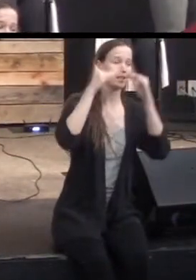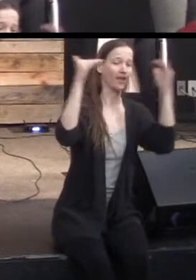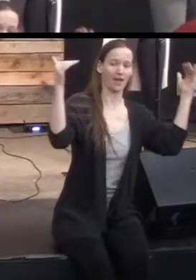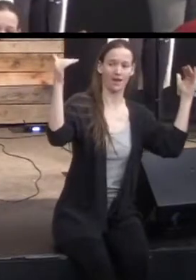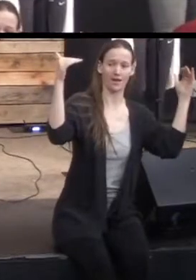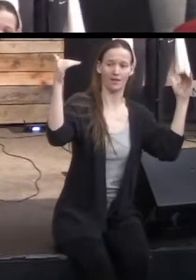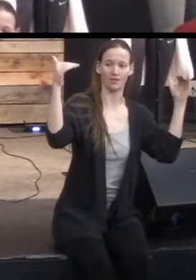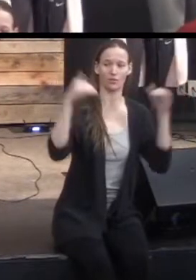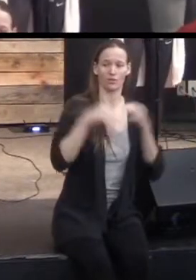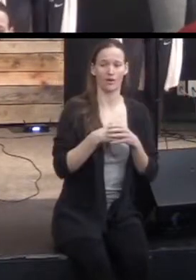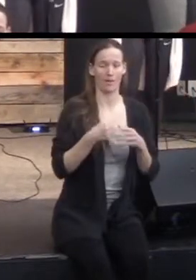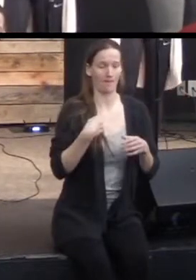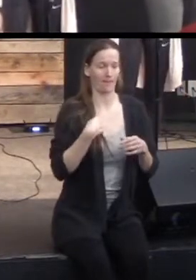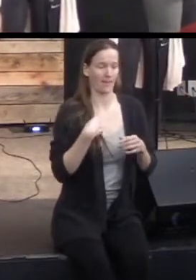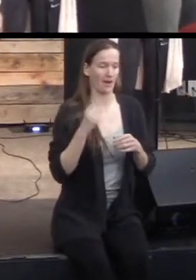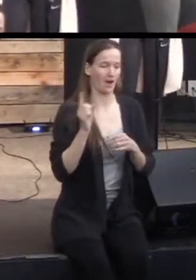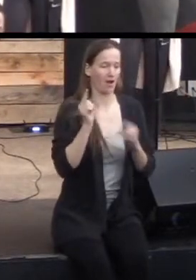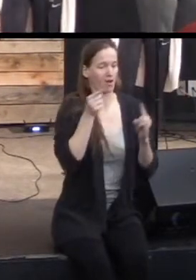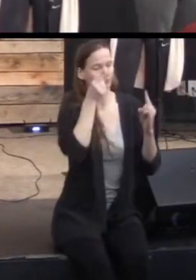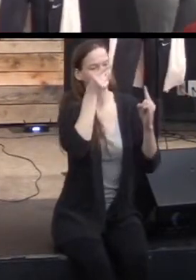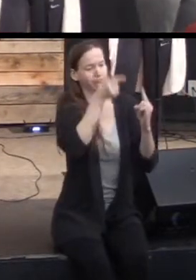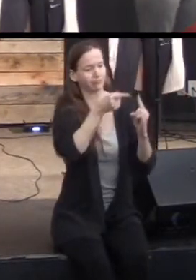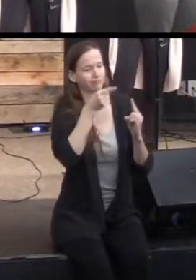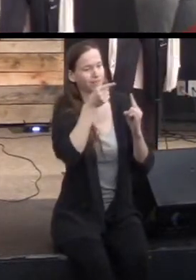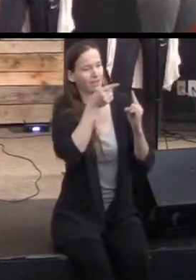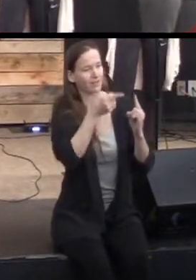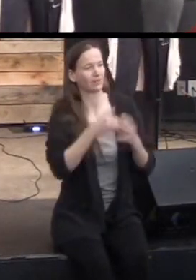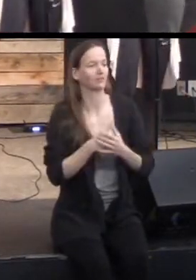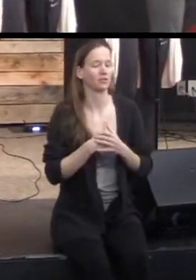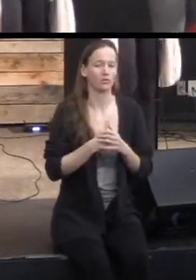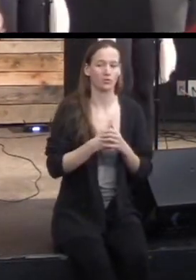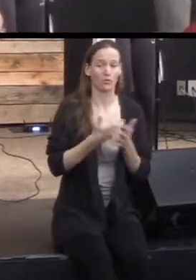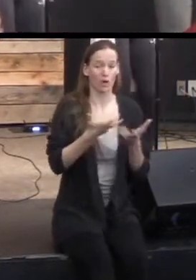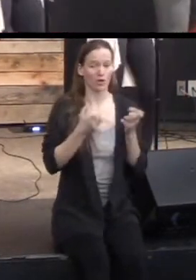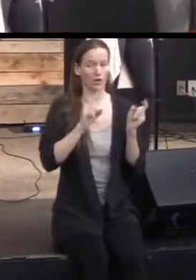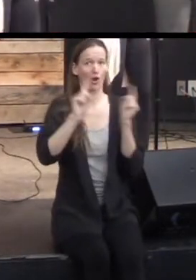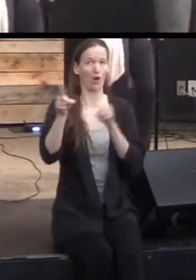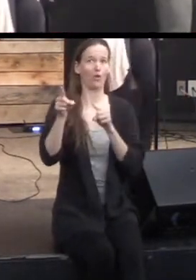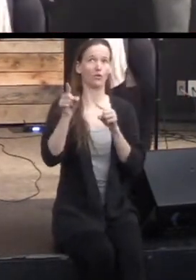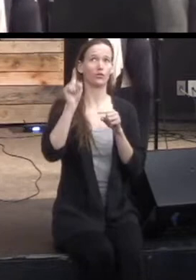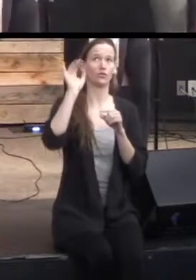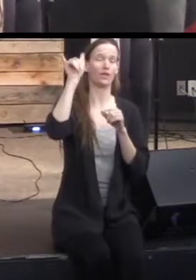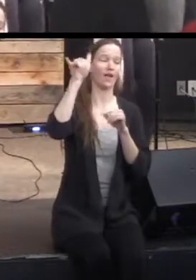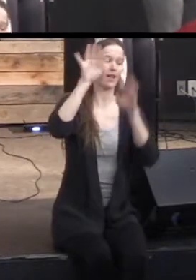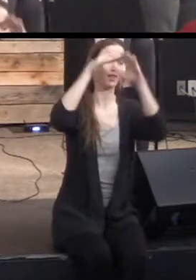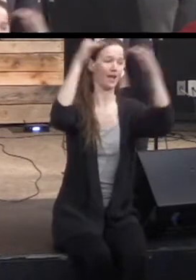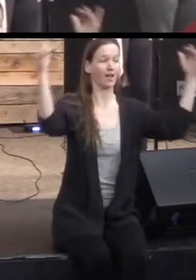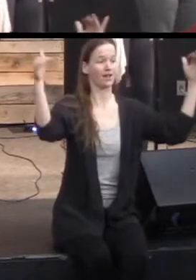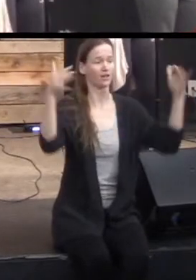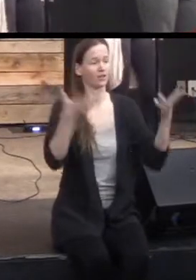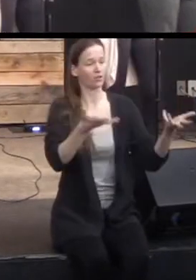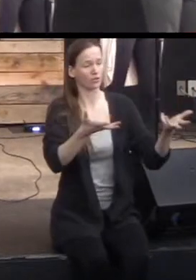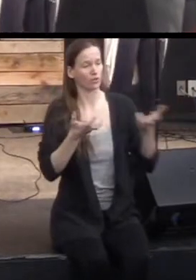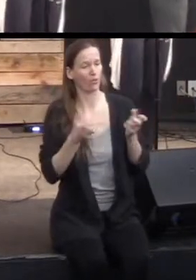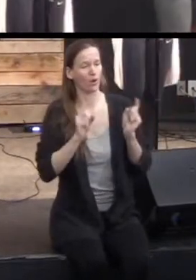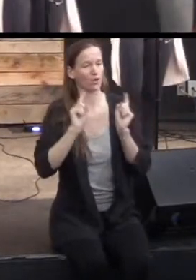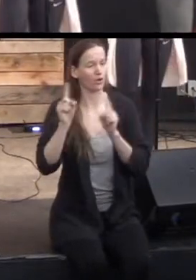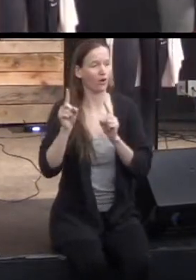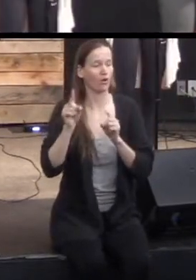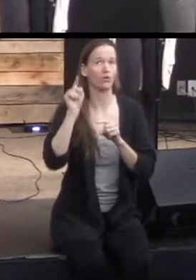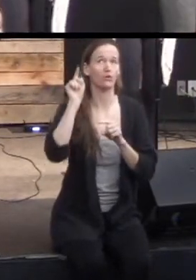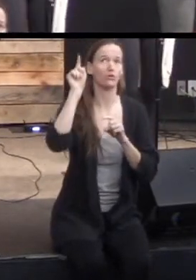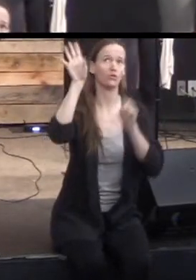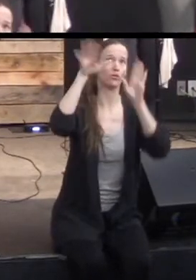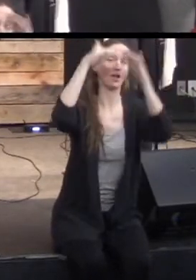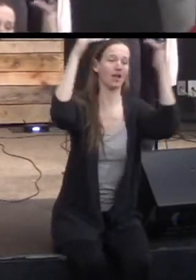that land where I'm bound, where I'm bound? Don't you want to go to that land? Don't you want to